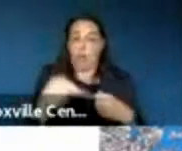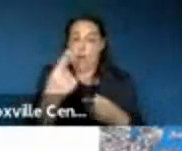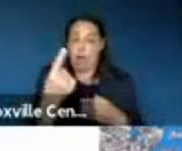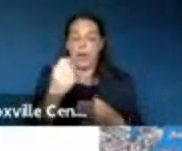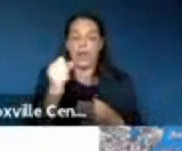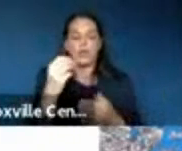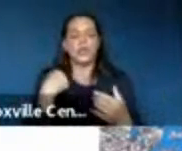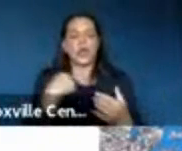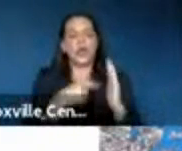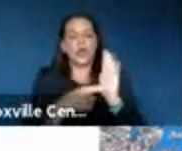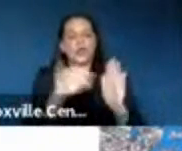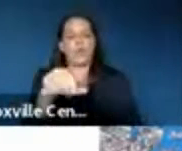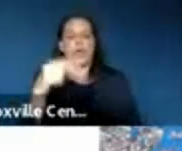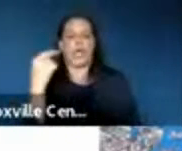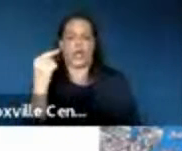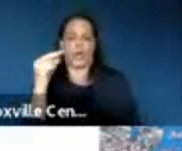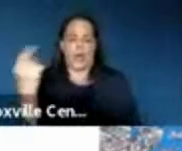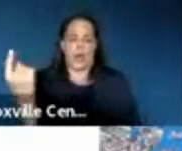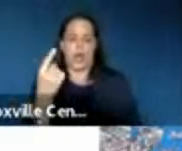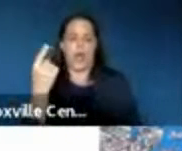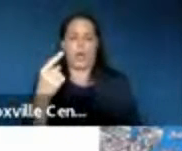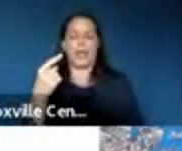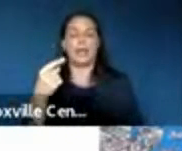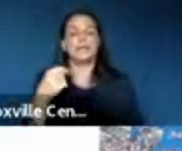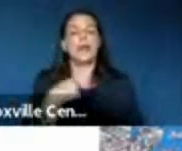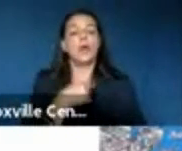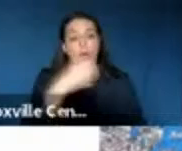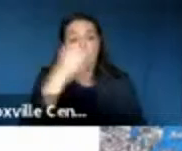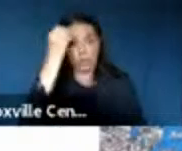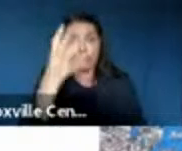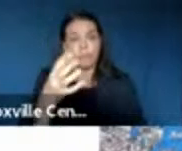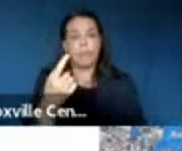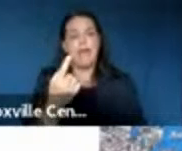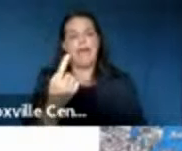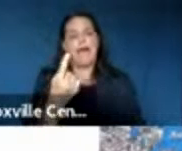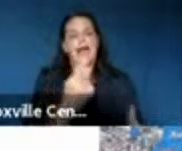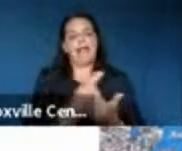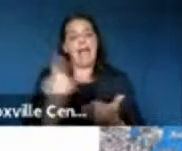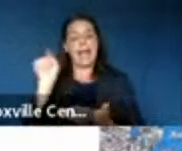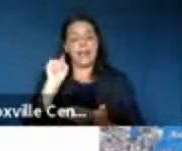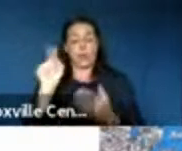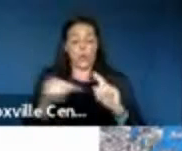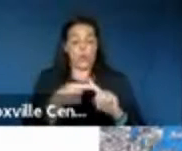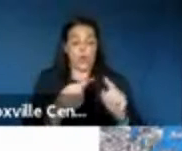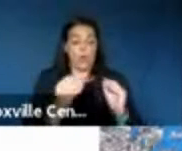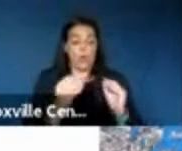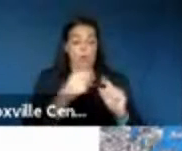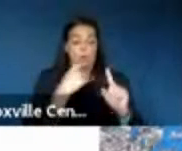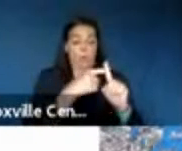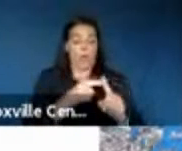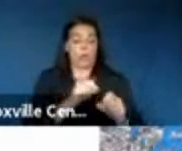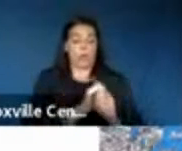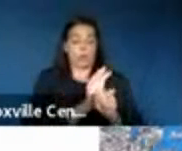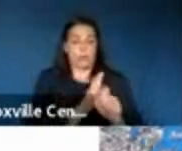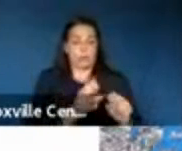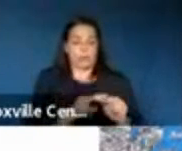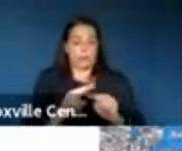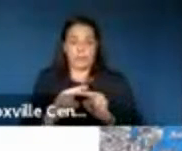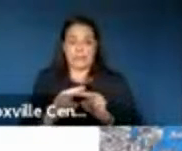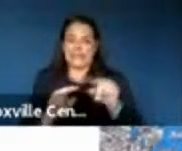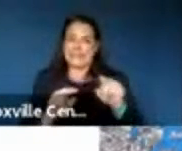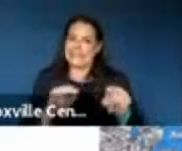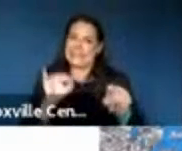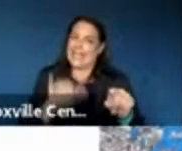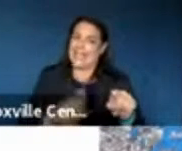as green. As we mentioned last week, with the volume of active cases increasing, this goal is getting harder to